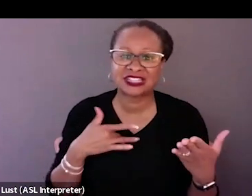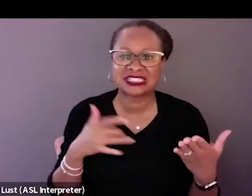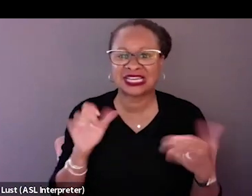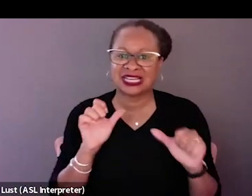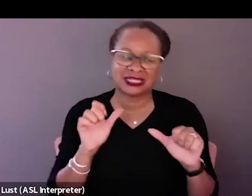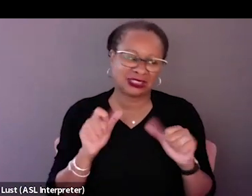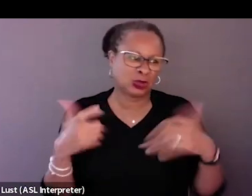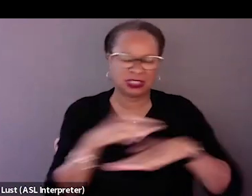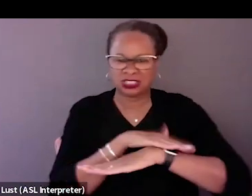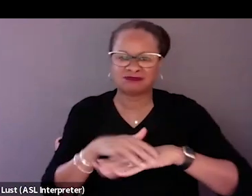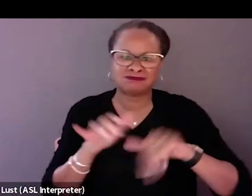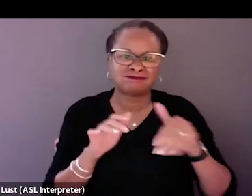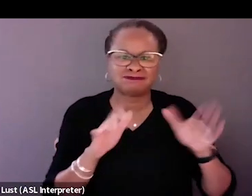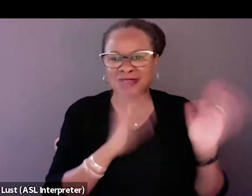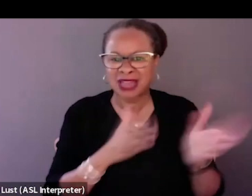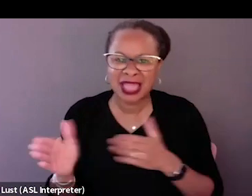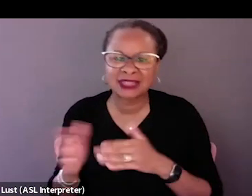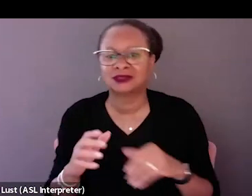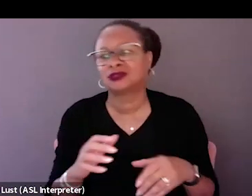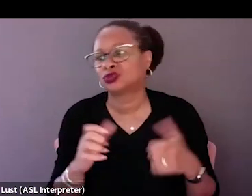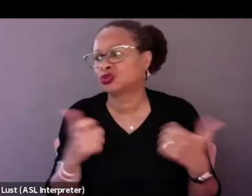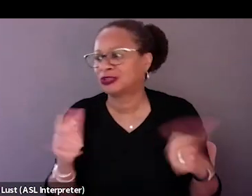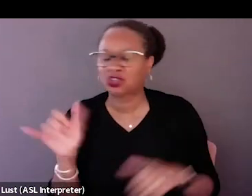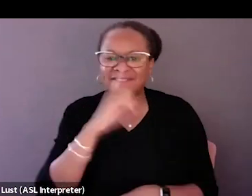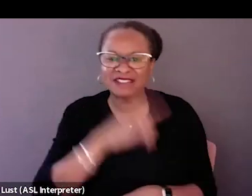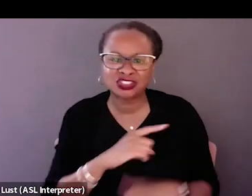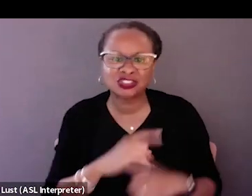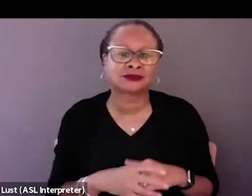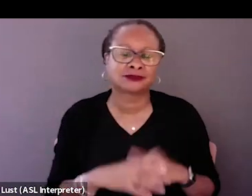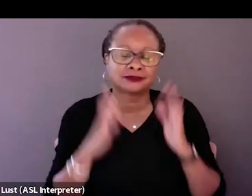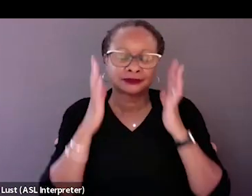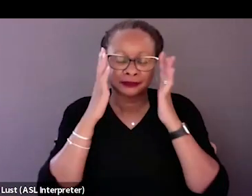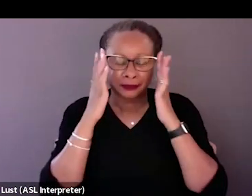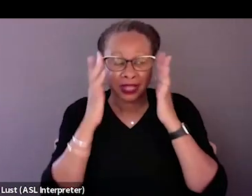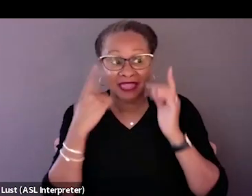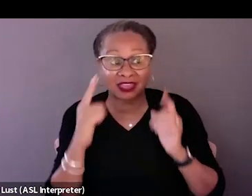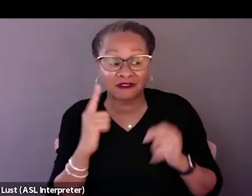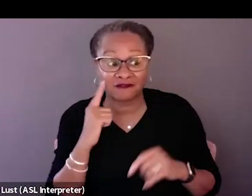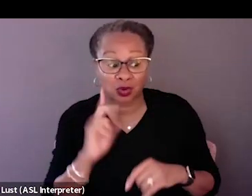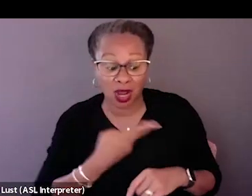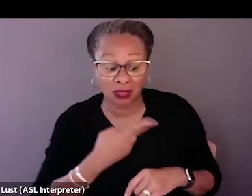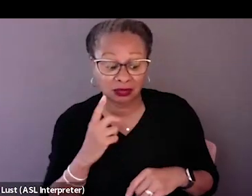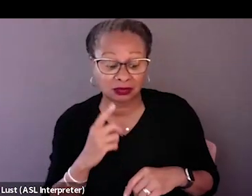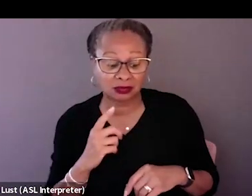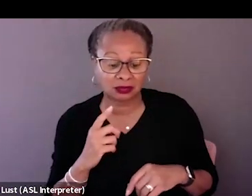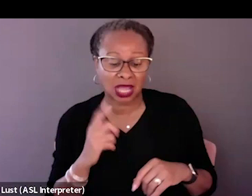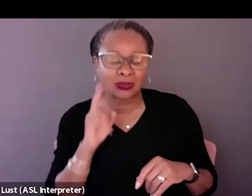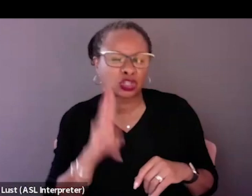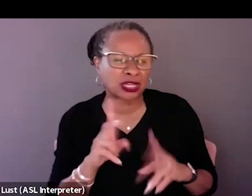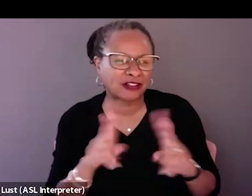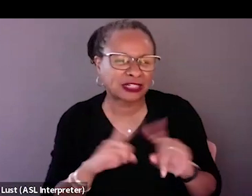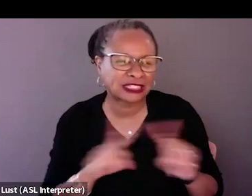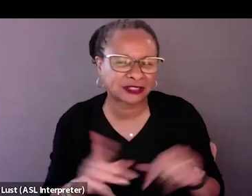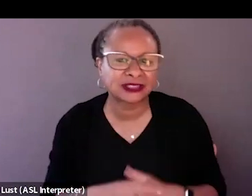too fictionalized. And I think in our case, I was looking at it quite differently. I